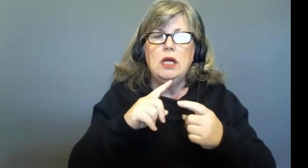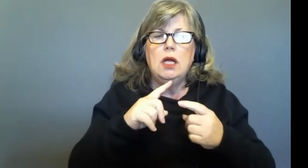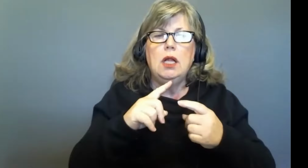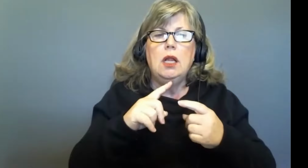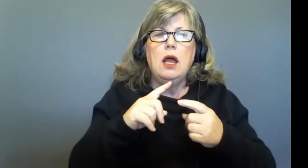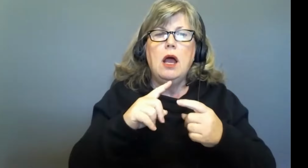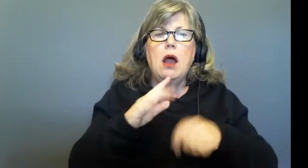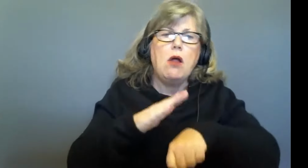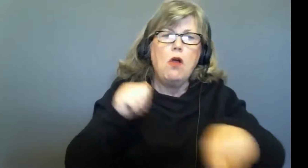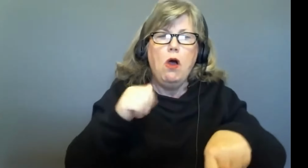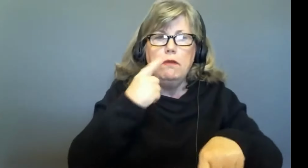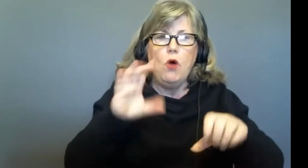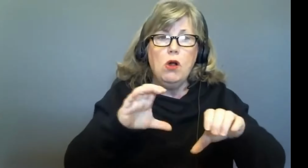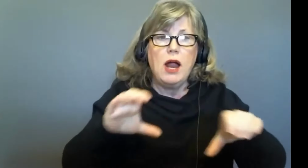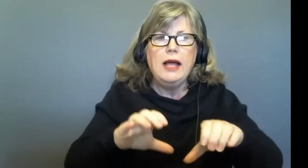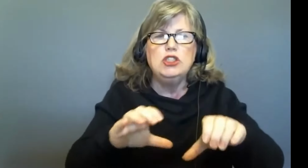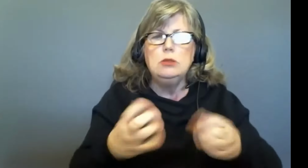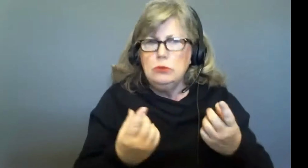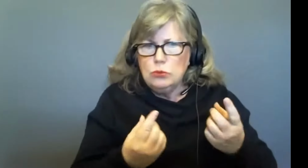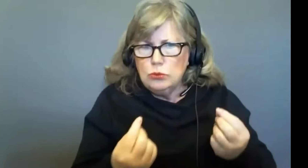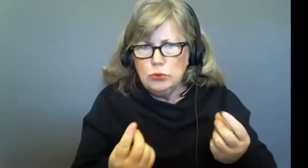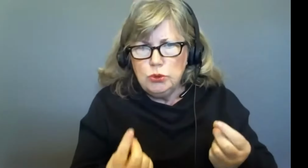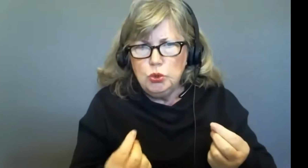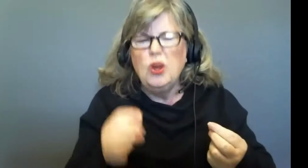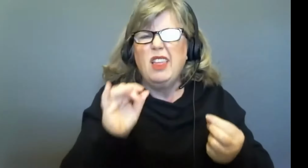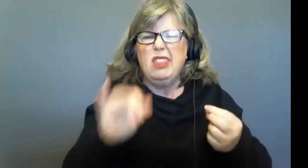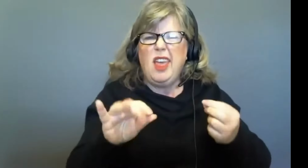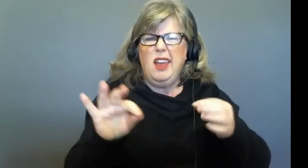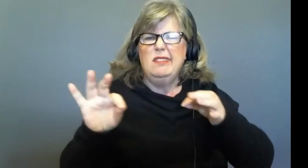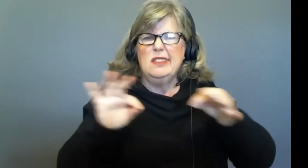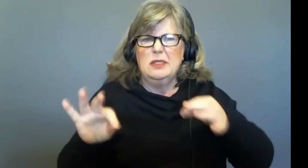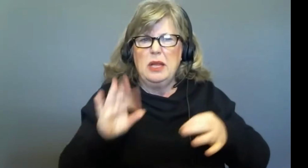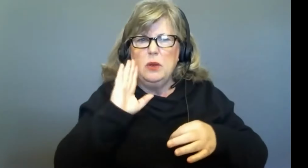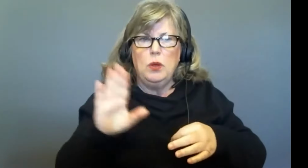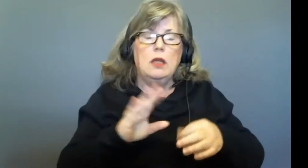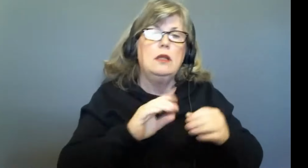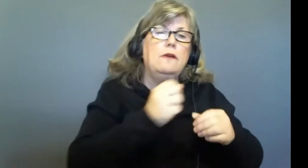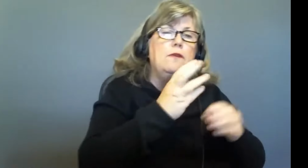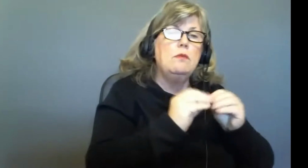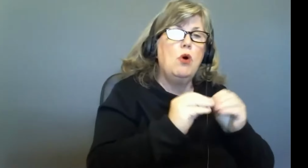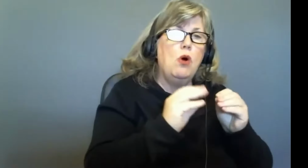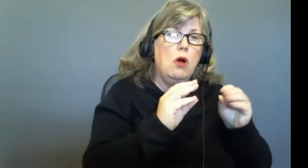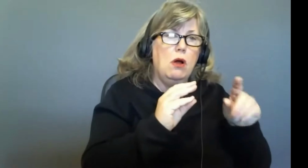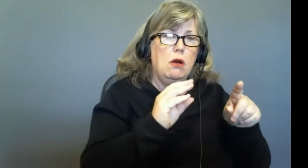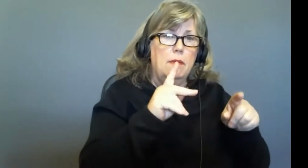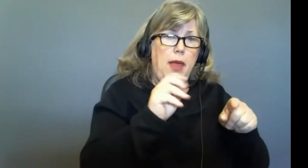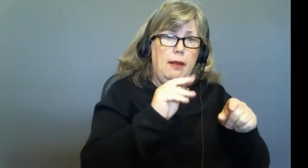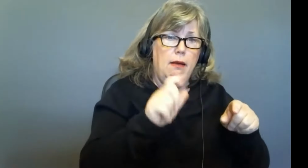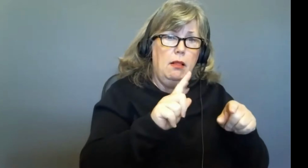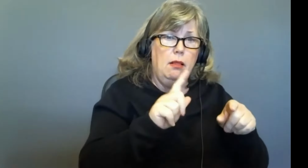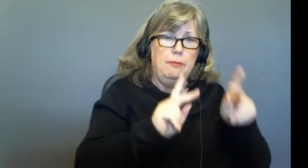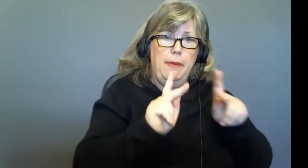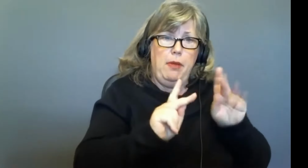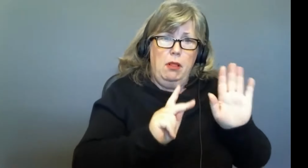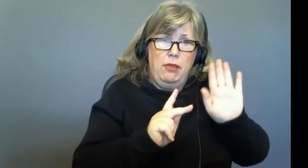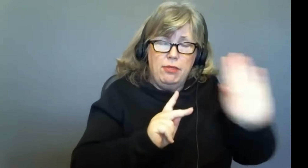actions, which we are going to get to after we do a few more comments from our panel members that gives some